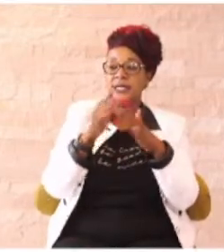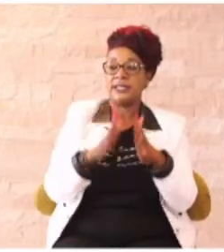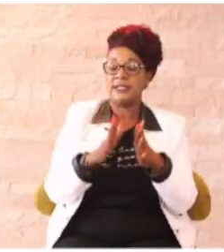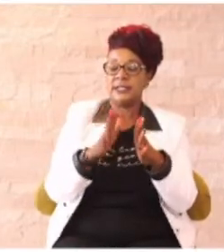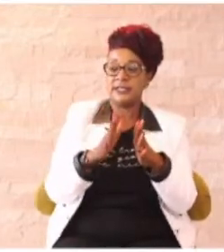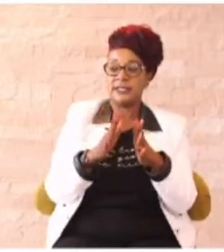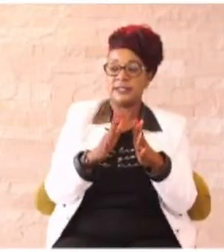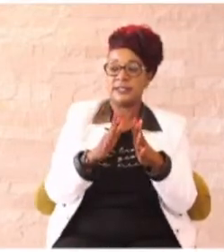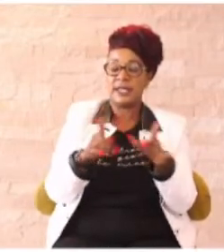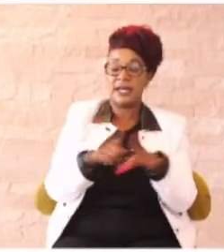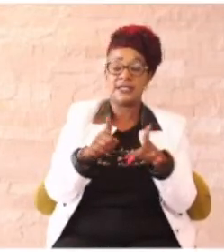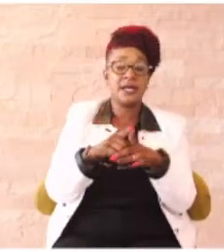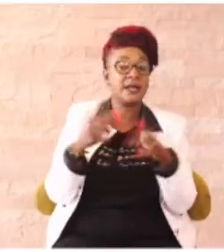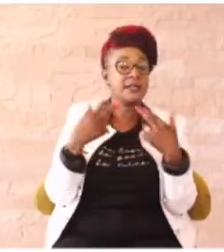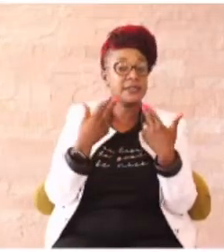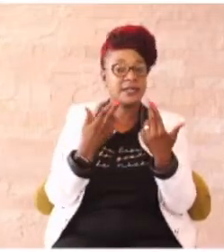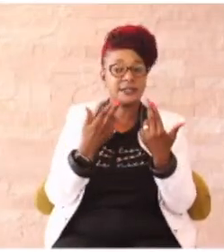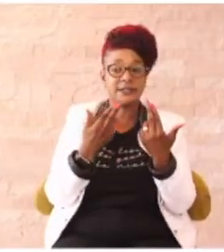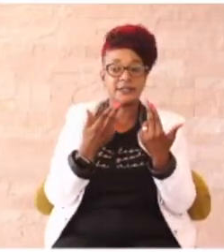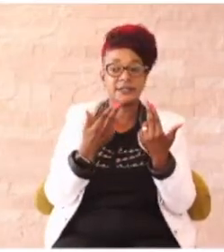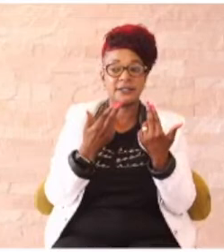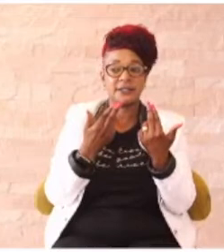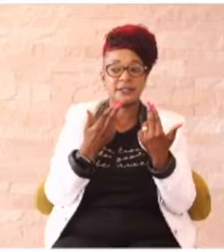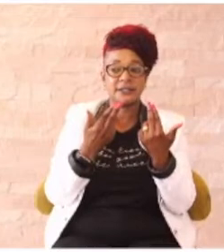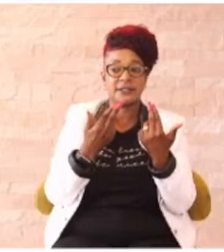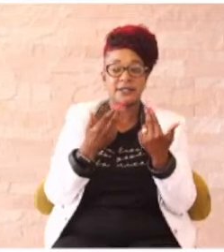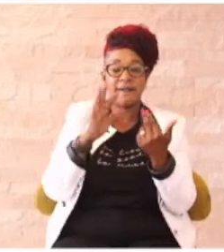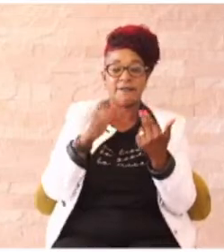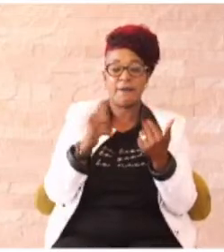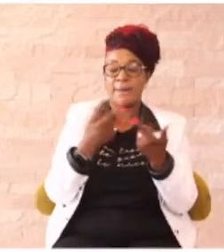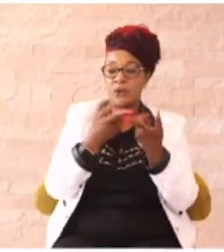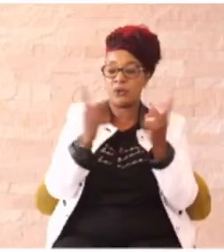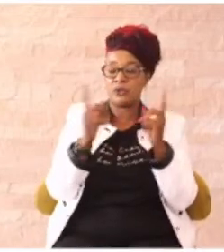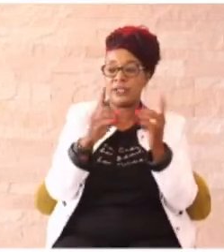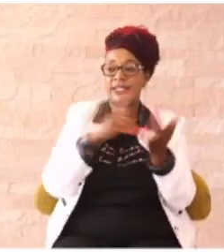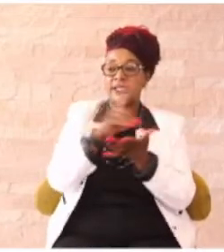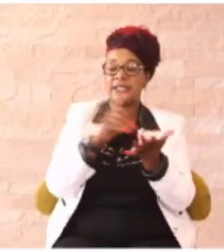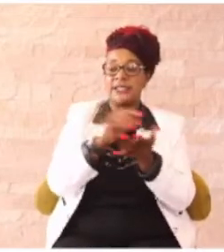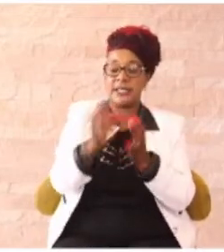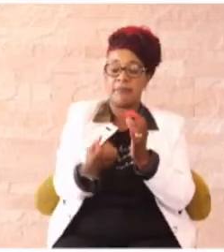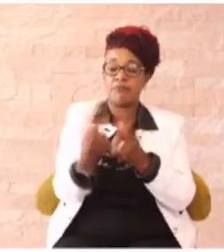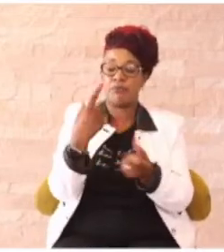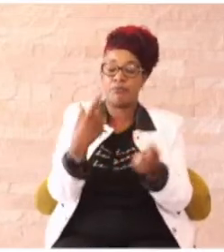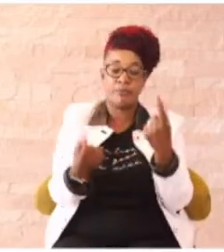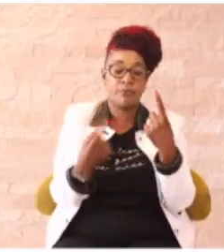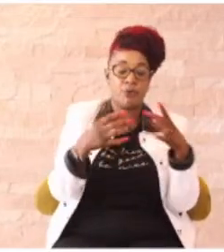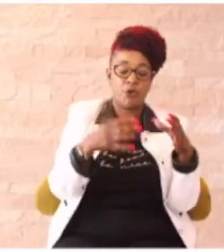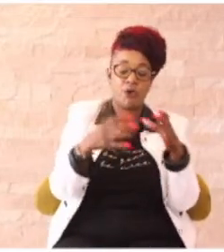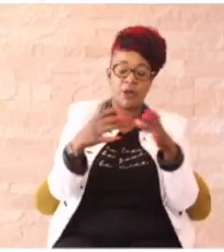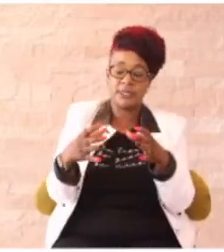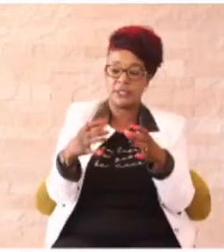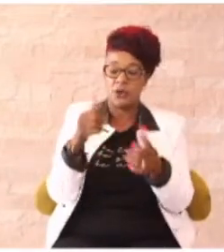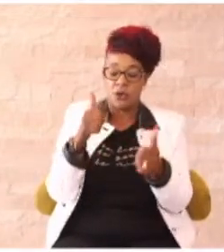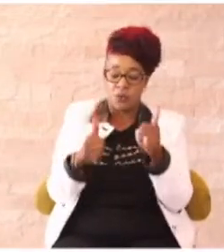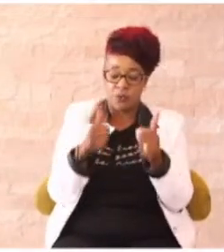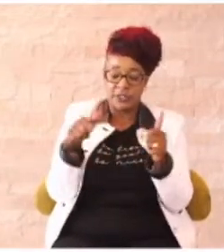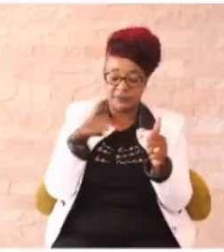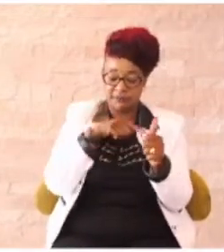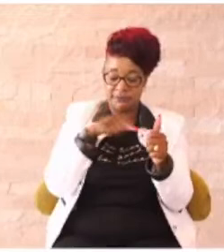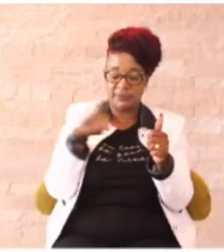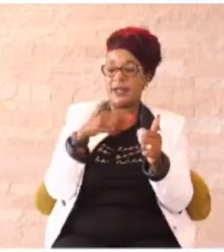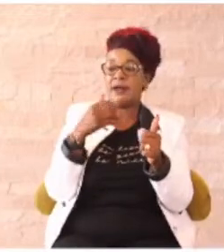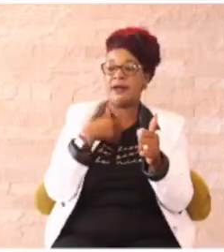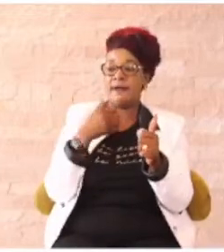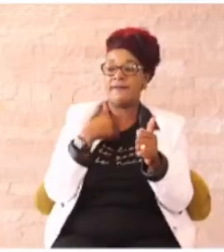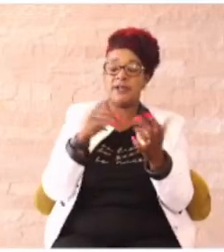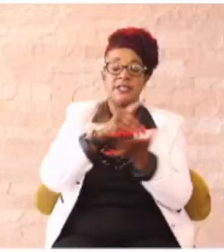a result, these from across the districts, they formed caucuses, and these caucuses also developed